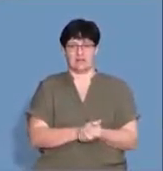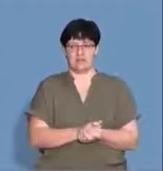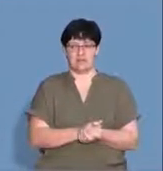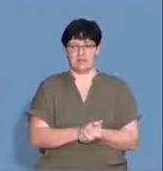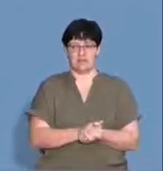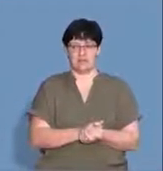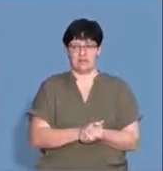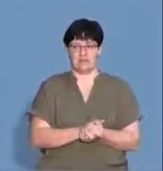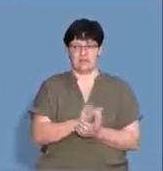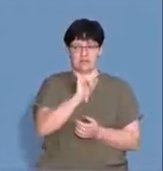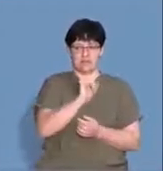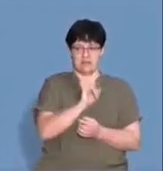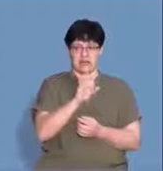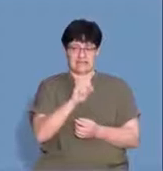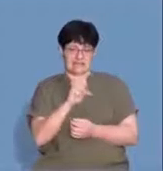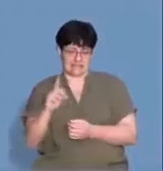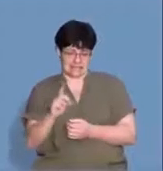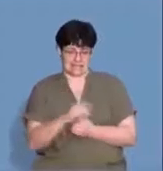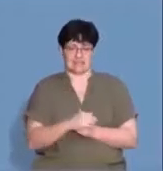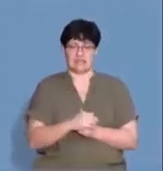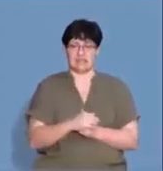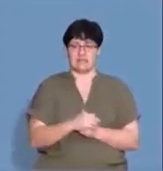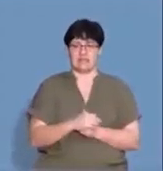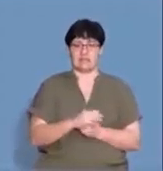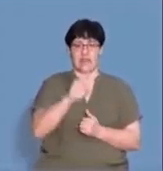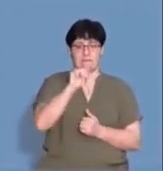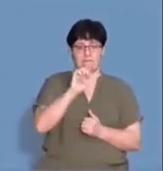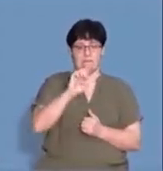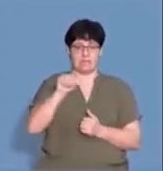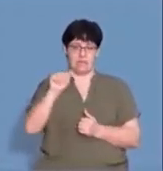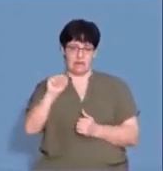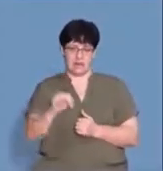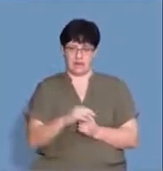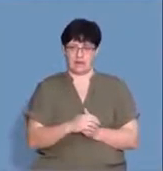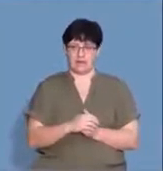So now the median's got your D, and your mean